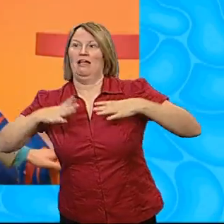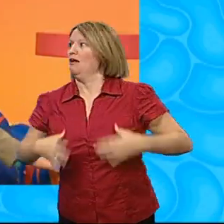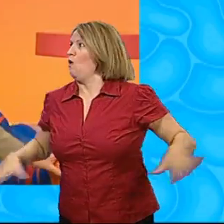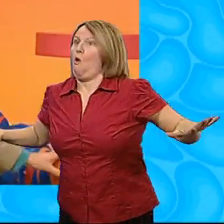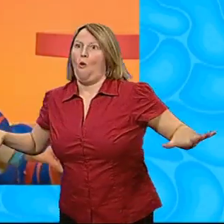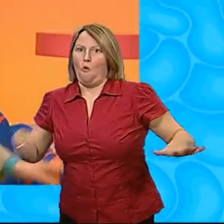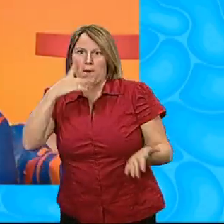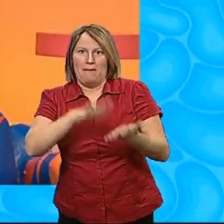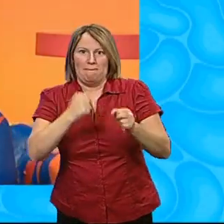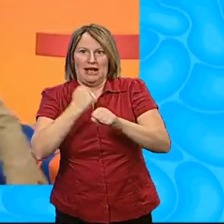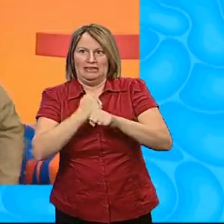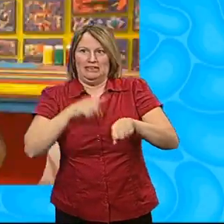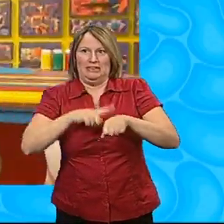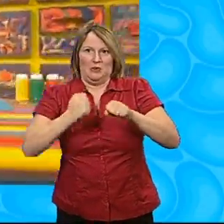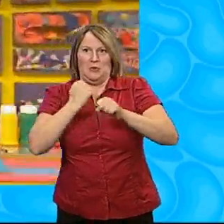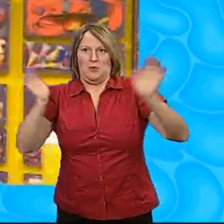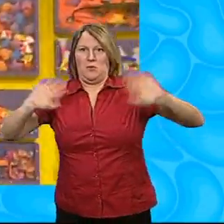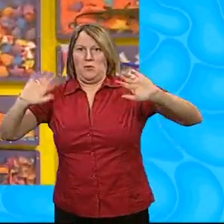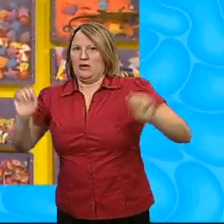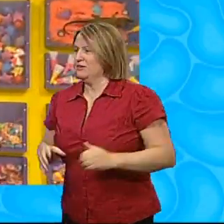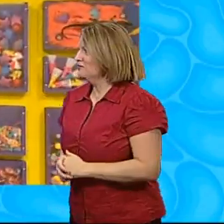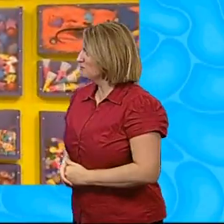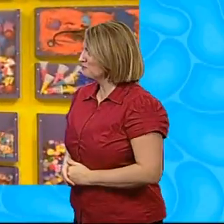time. It's minute make time. Come on.